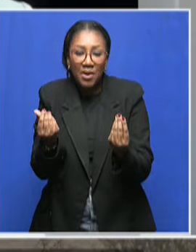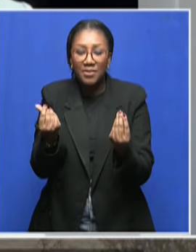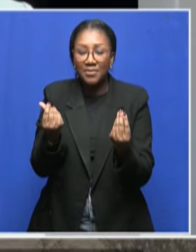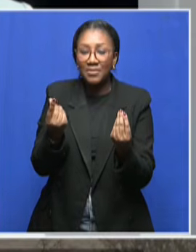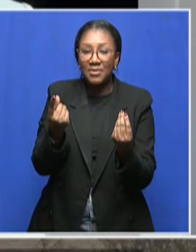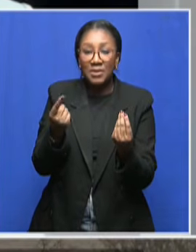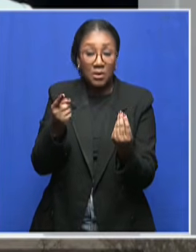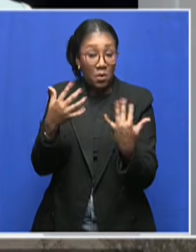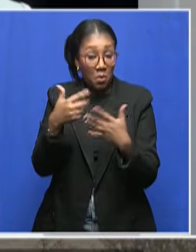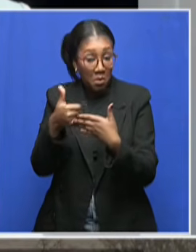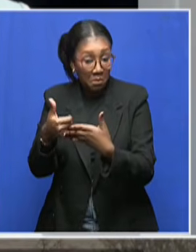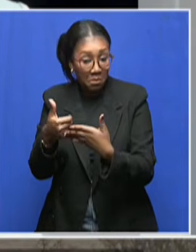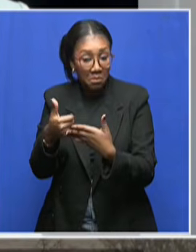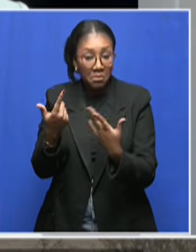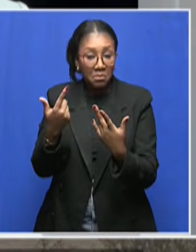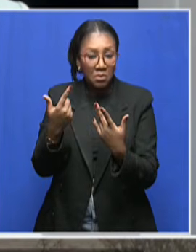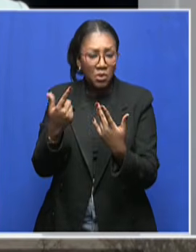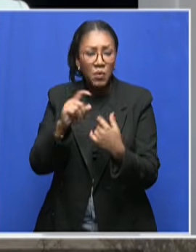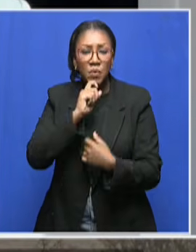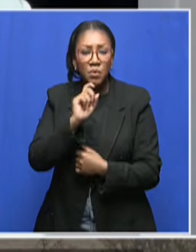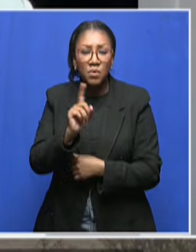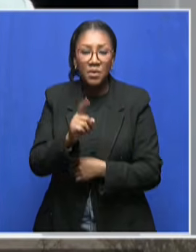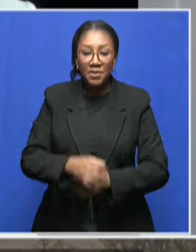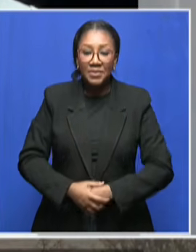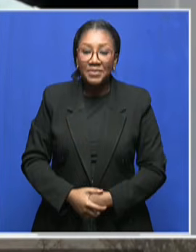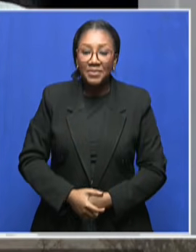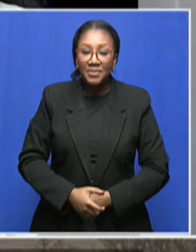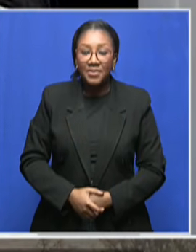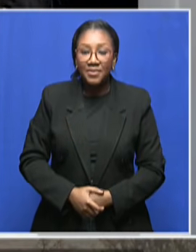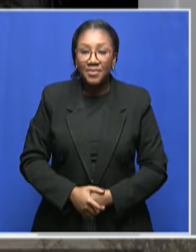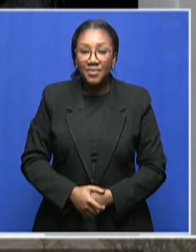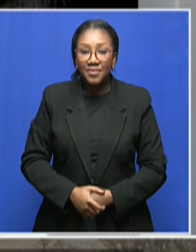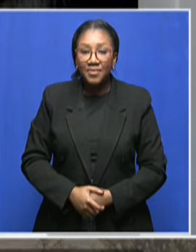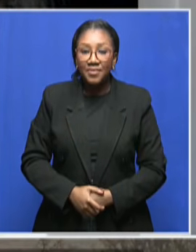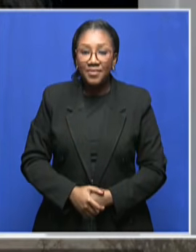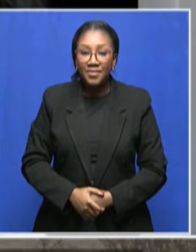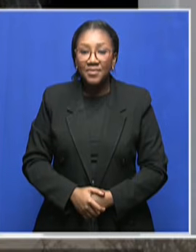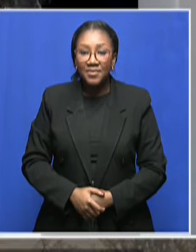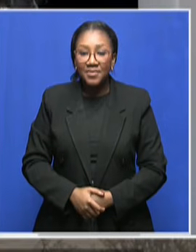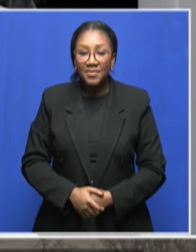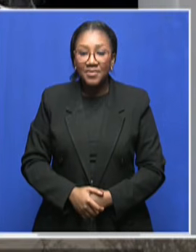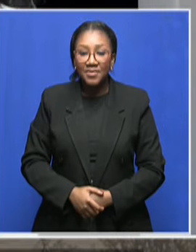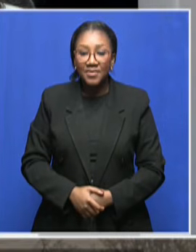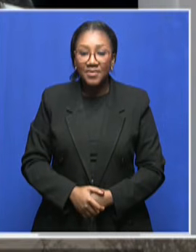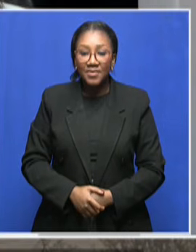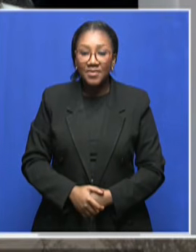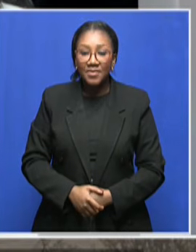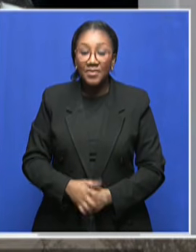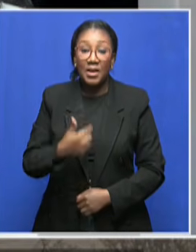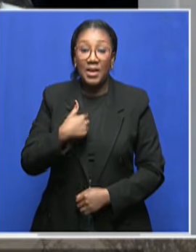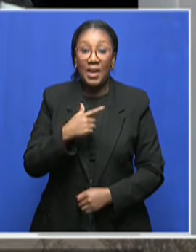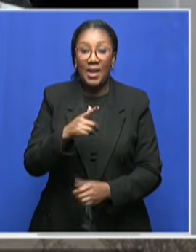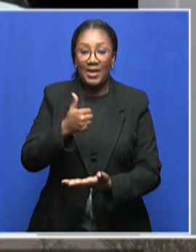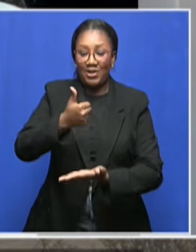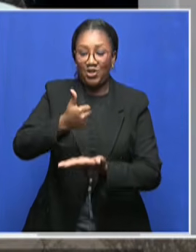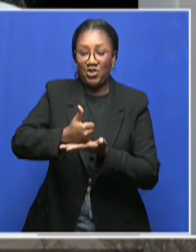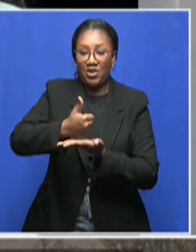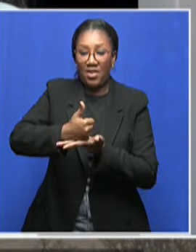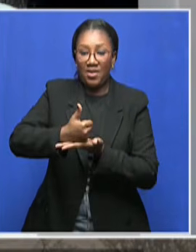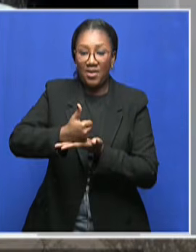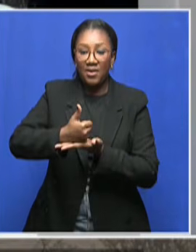your collection, what are you using? Yes. Tell us a little bit more. So I've, for example, designed a chair